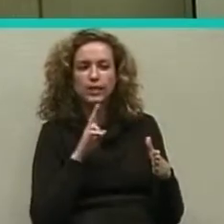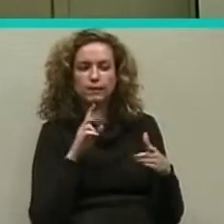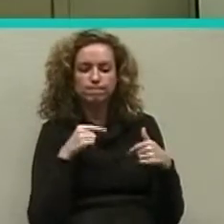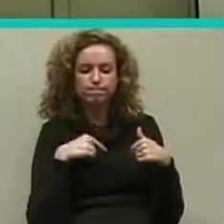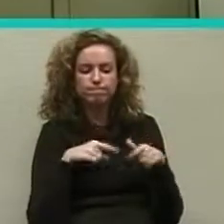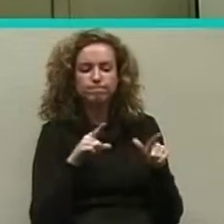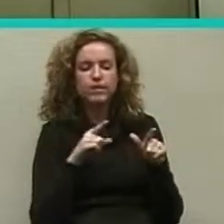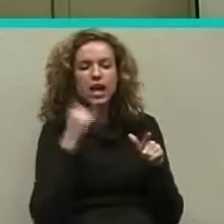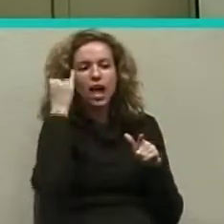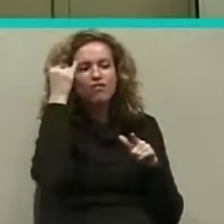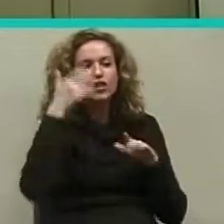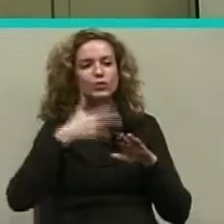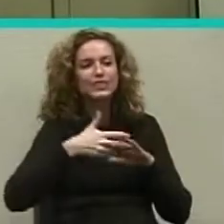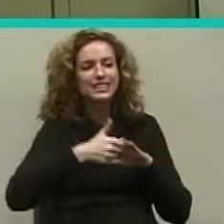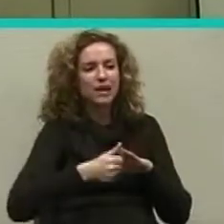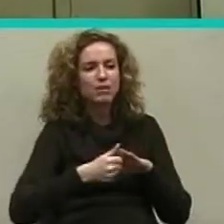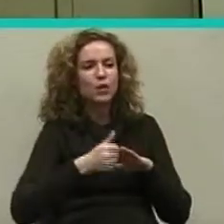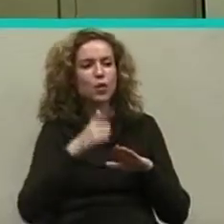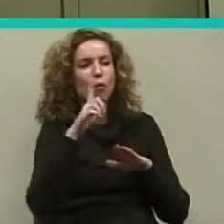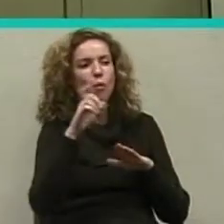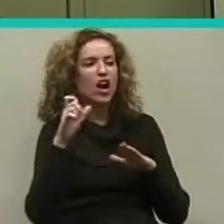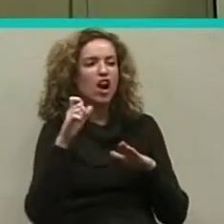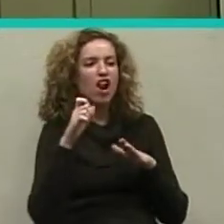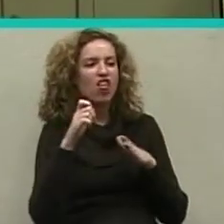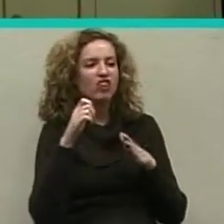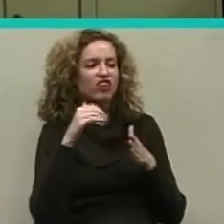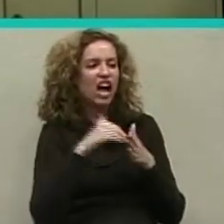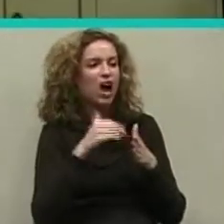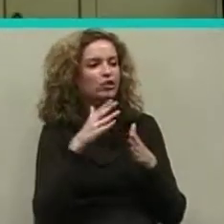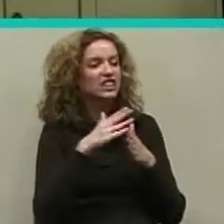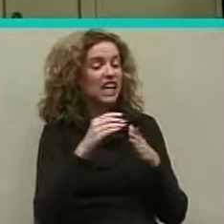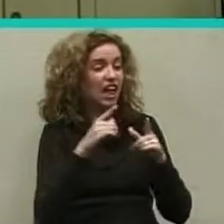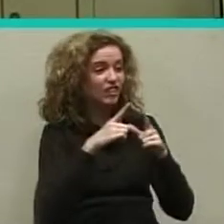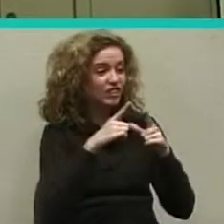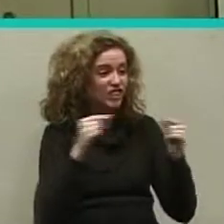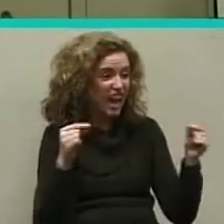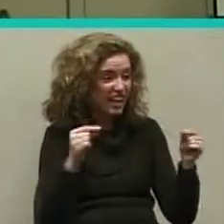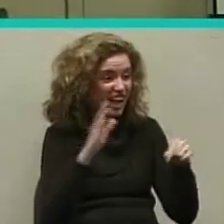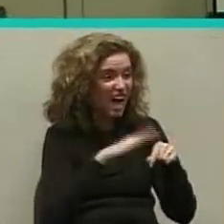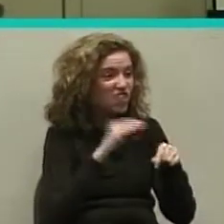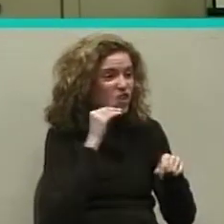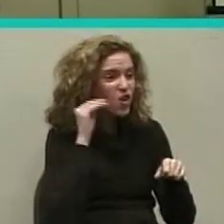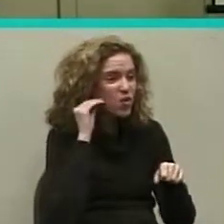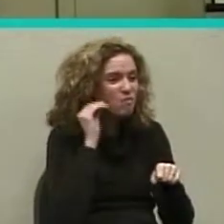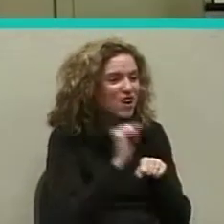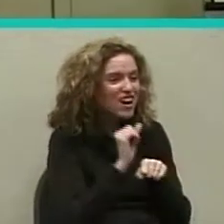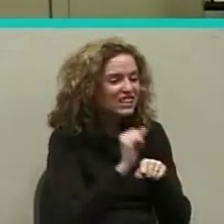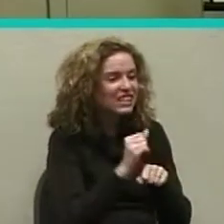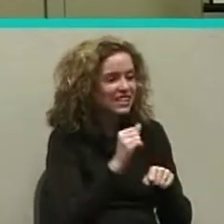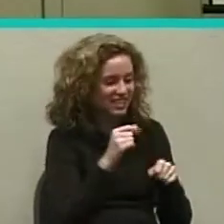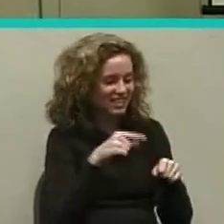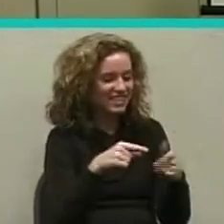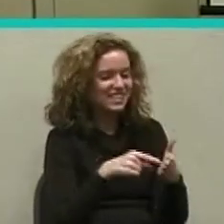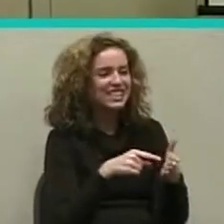stapled a $100,000 check onto that homework assignment, said, Mom, Dad, Johnny, anybody at home gets that done, this